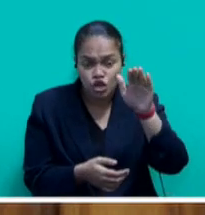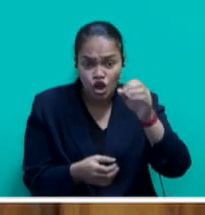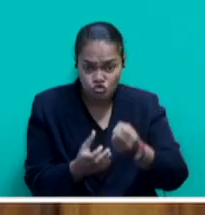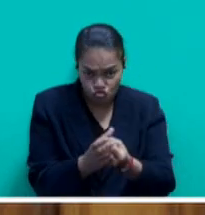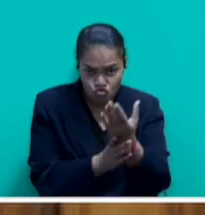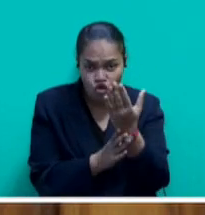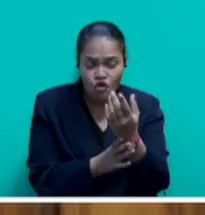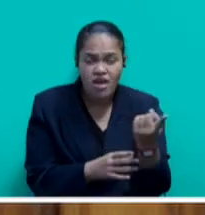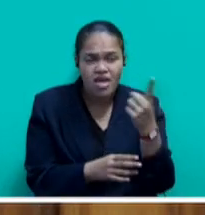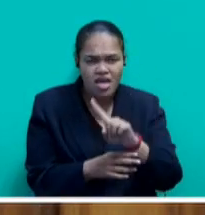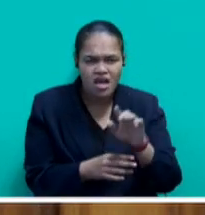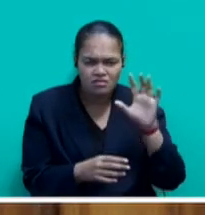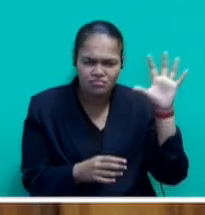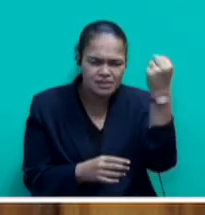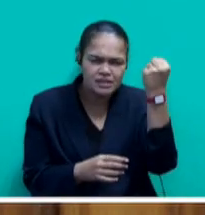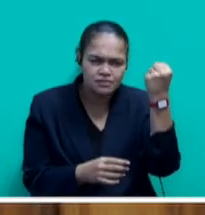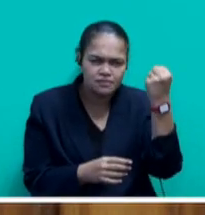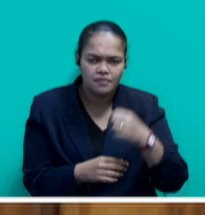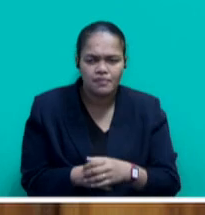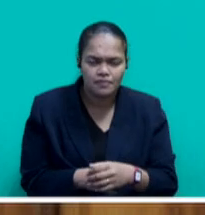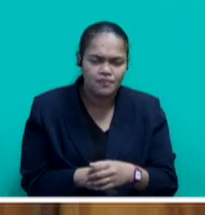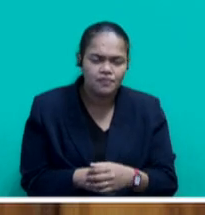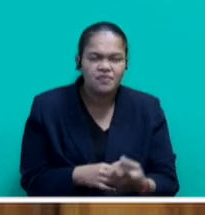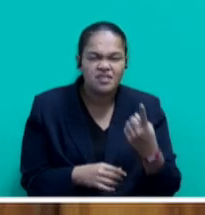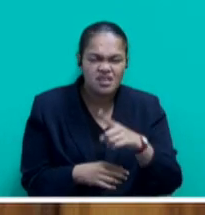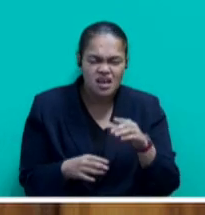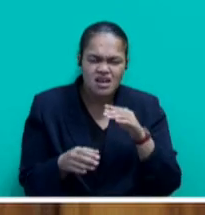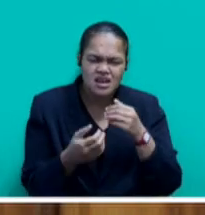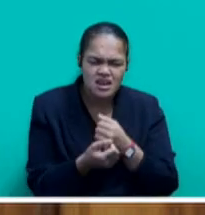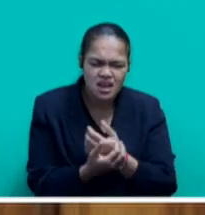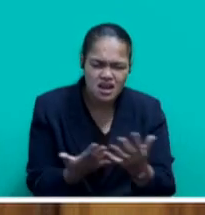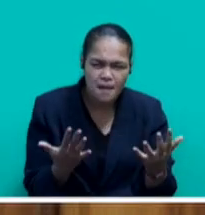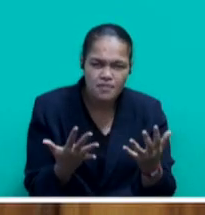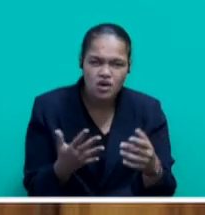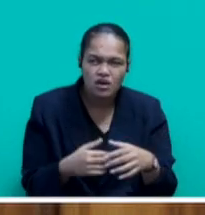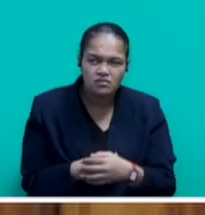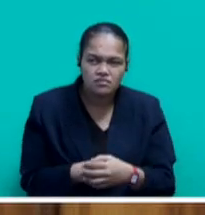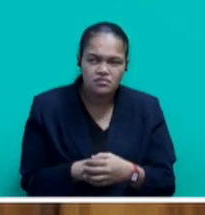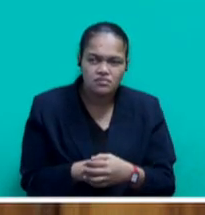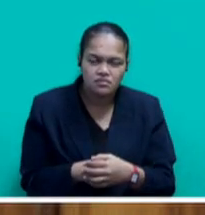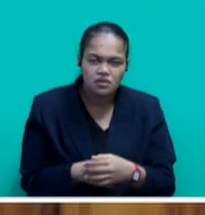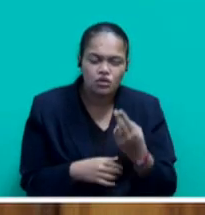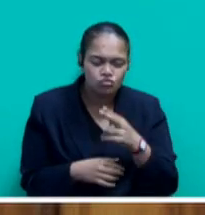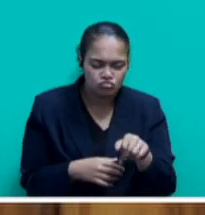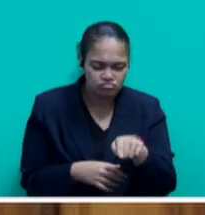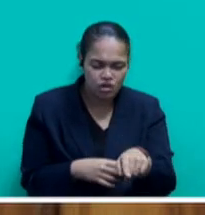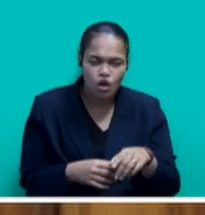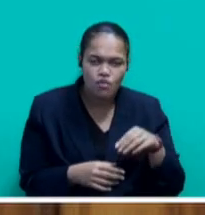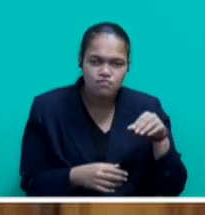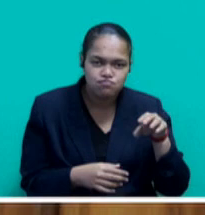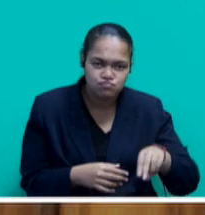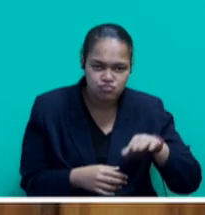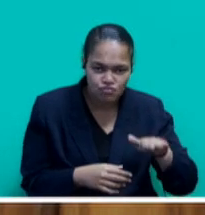Yes, VAT has increased, but we have also put in place a number of measures to mitigate the adverse impacts to the poor. We